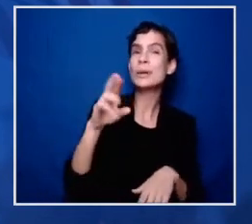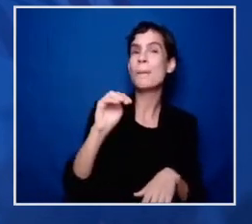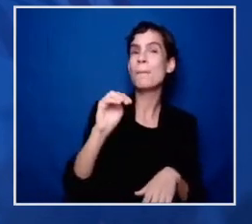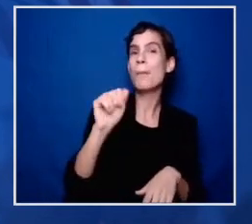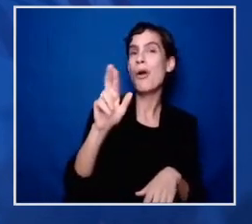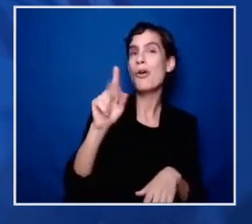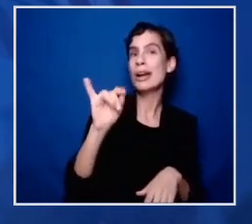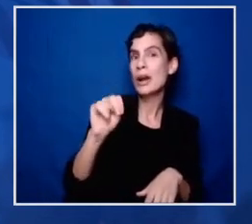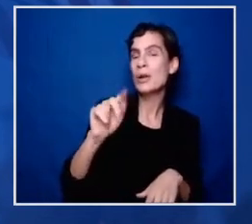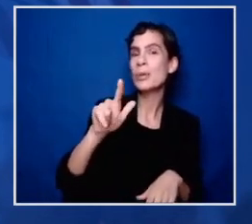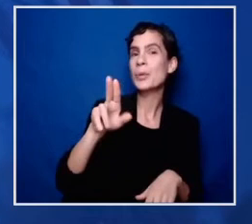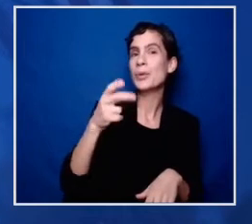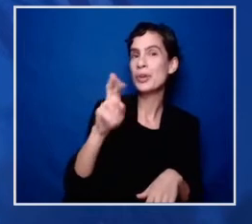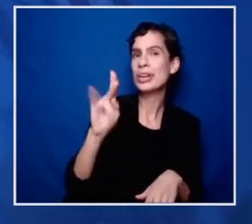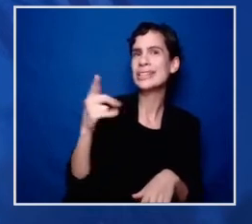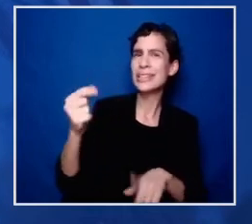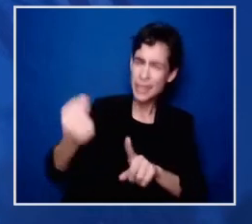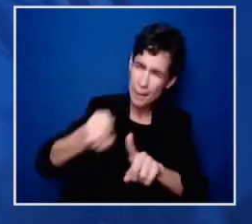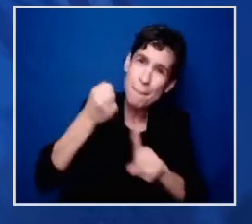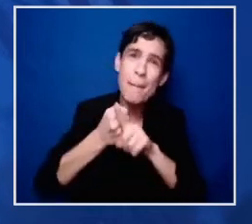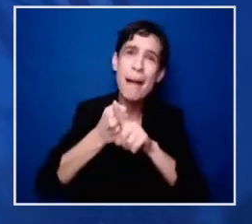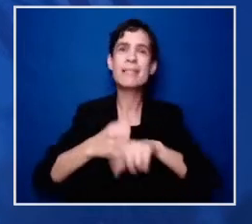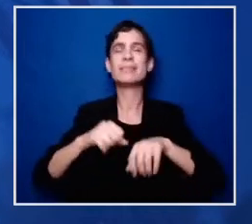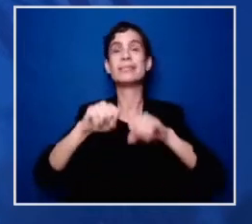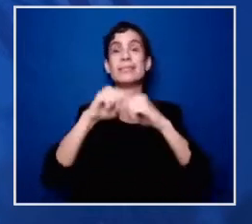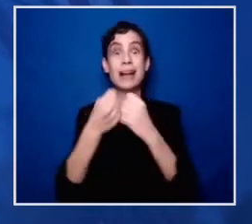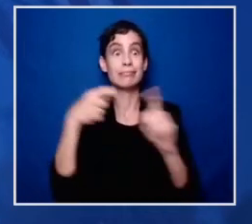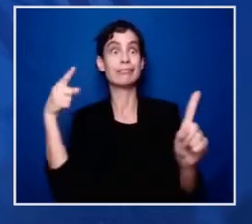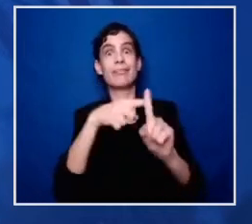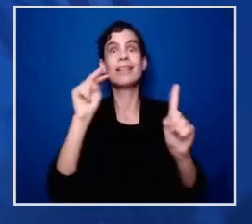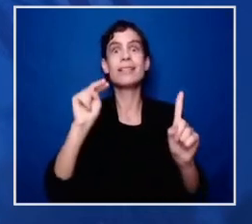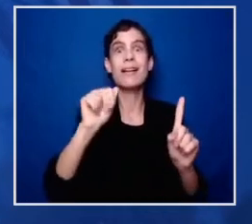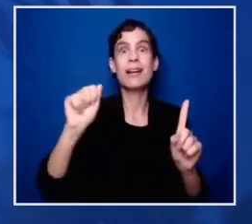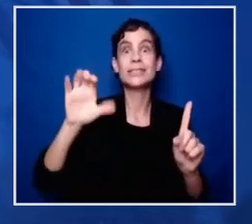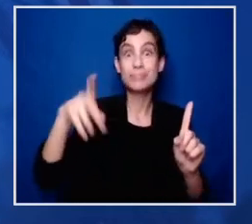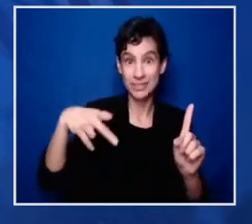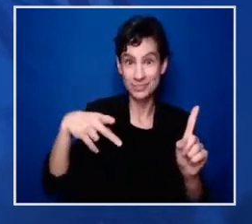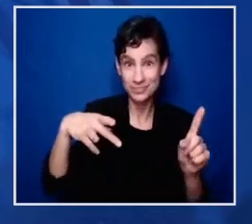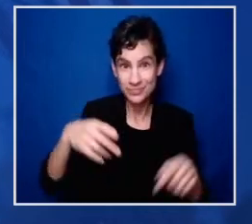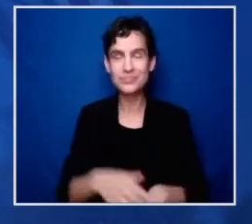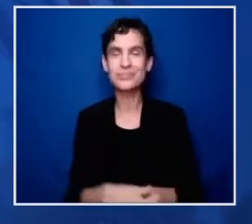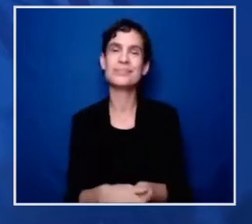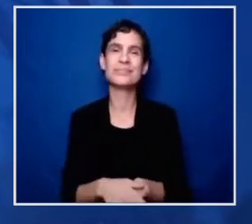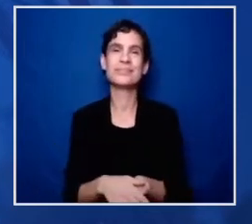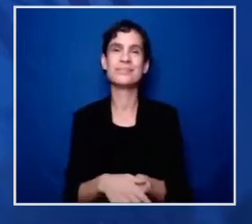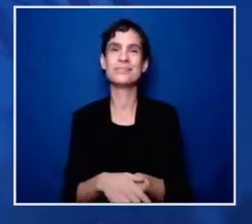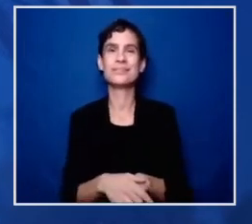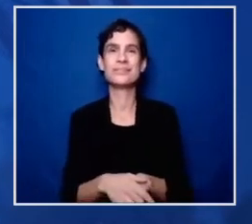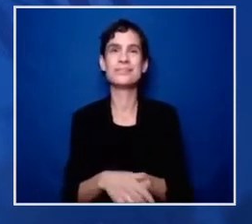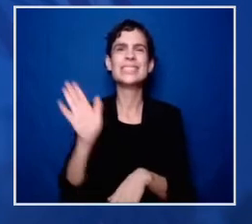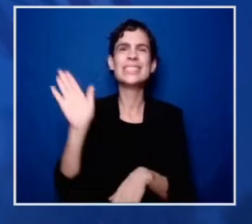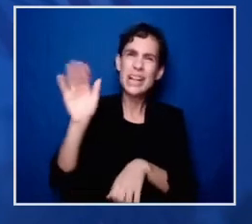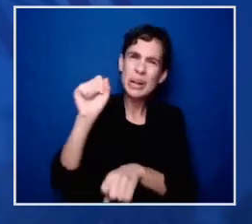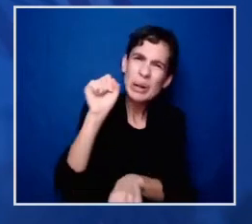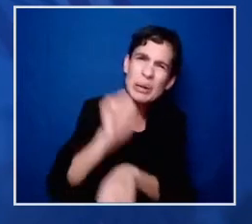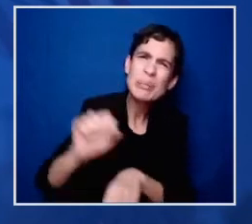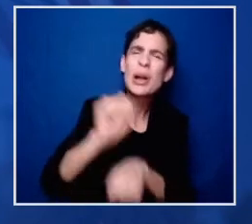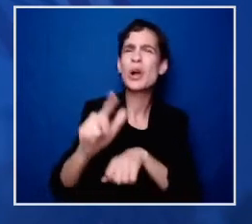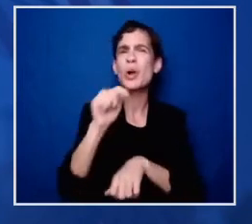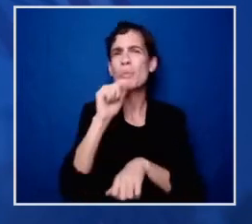future, and in the humanitarian work, is the NAACP Chief